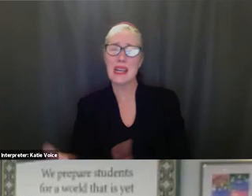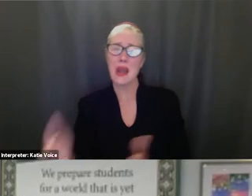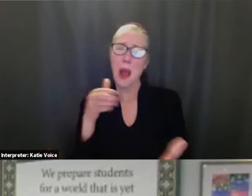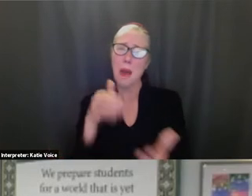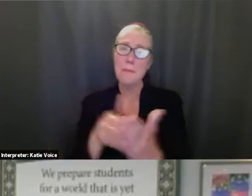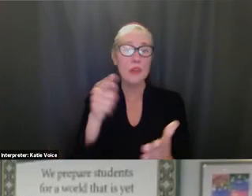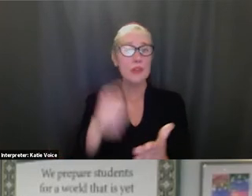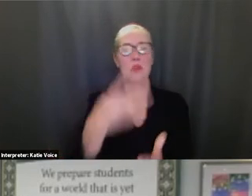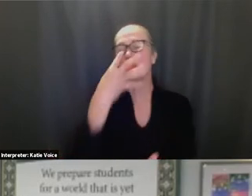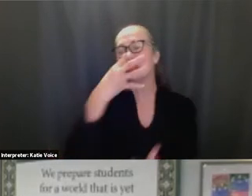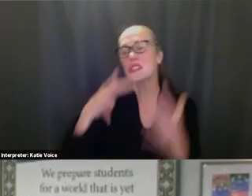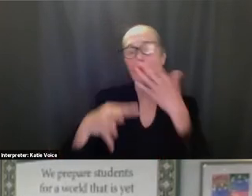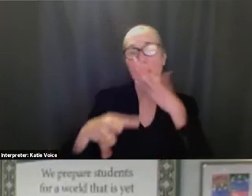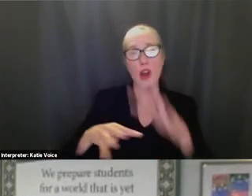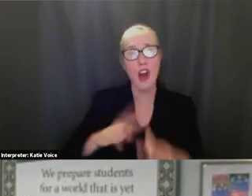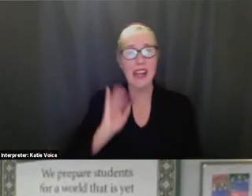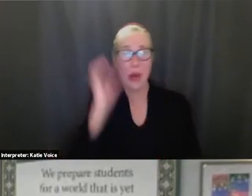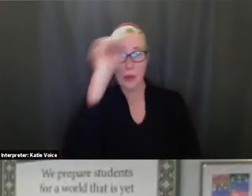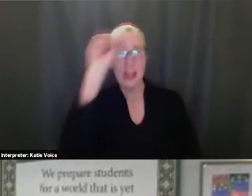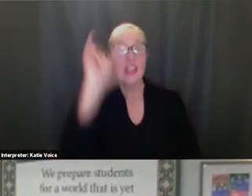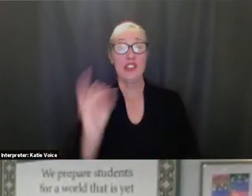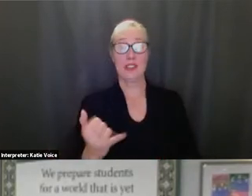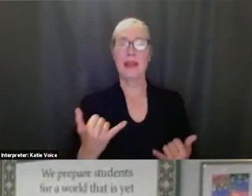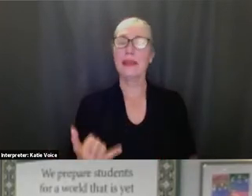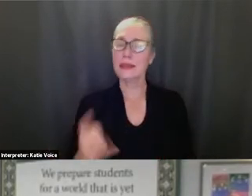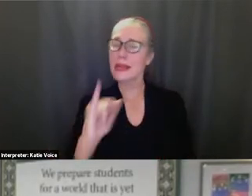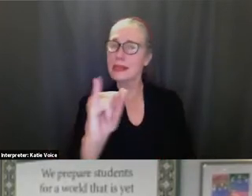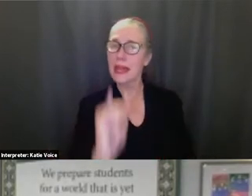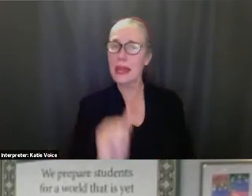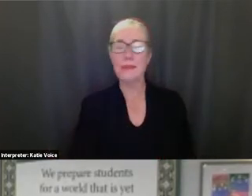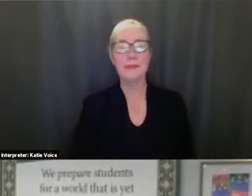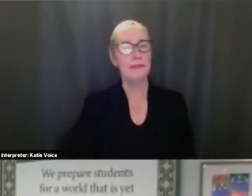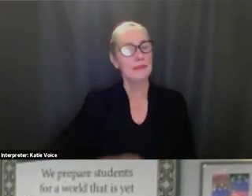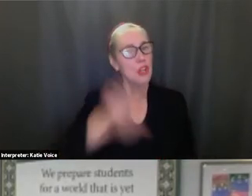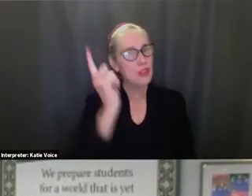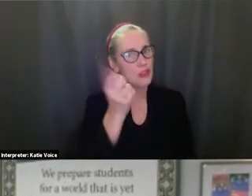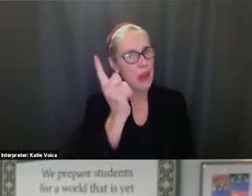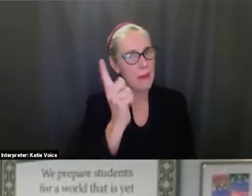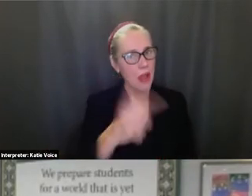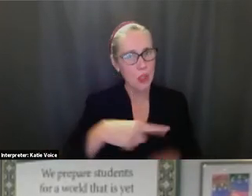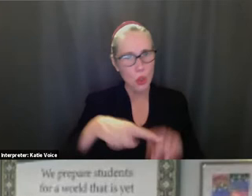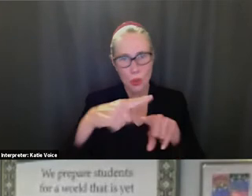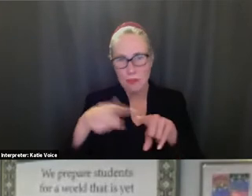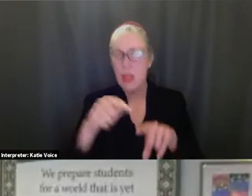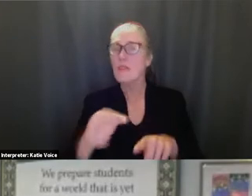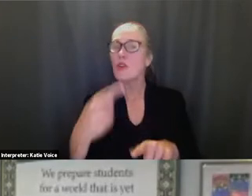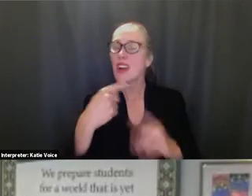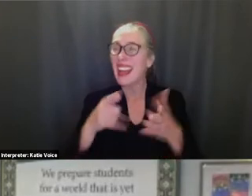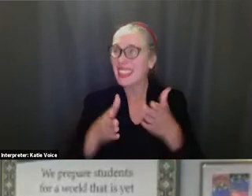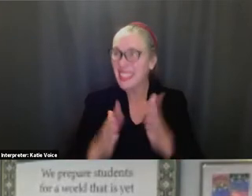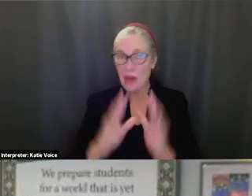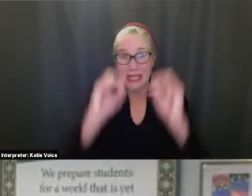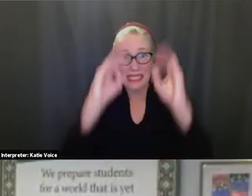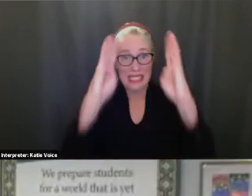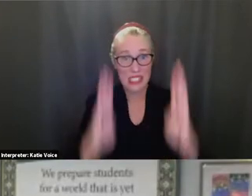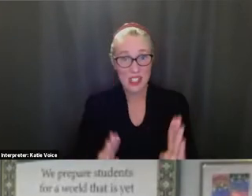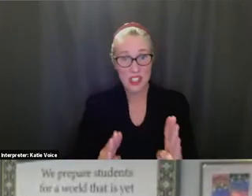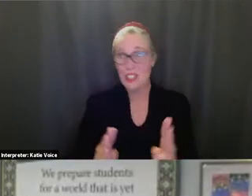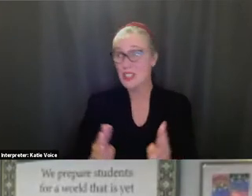disregarded our voices just like you are today shame on you board members for allowing such lies to be taught by teachers who may not